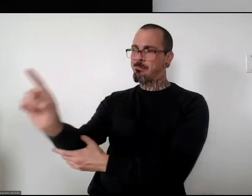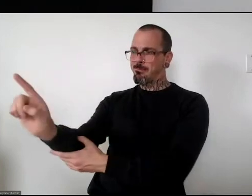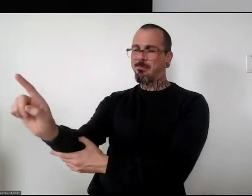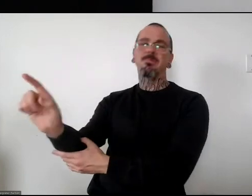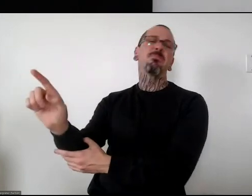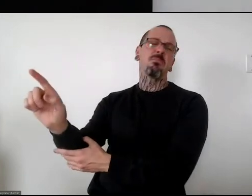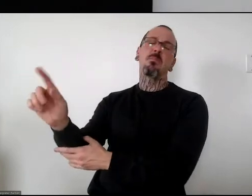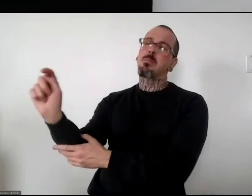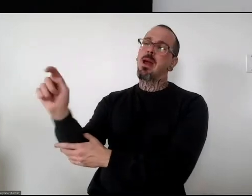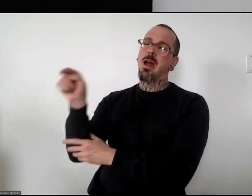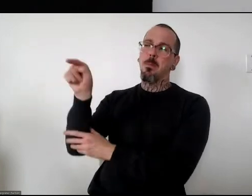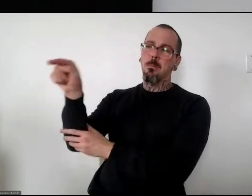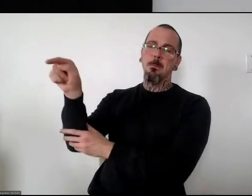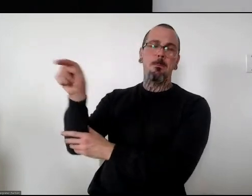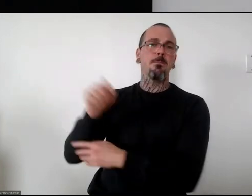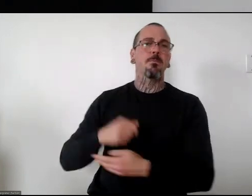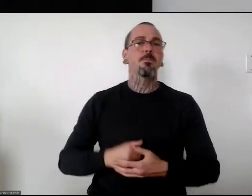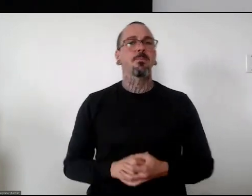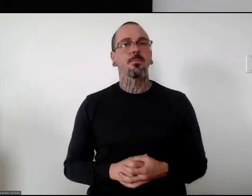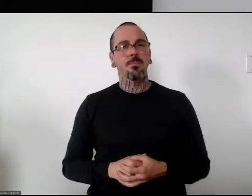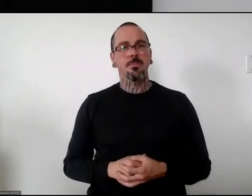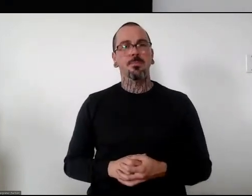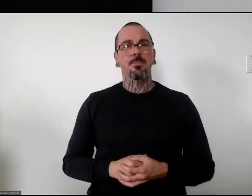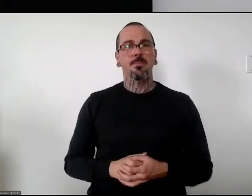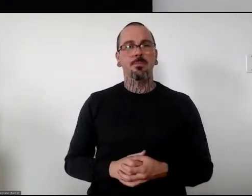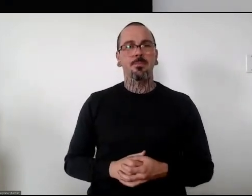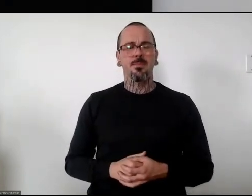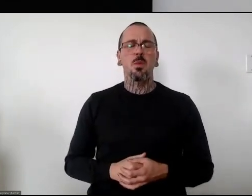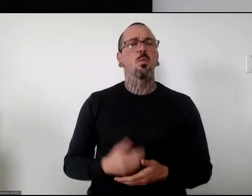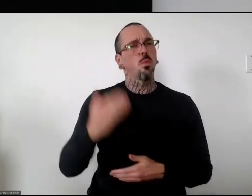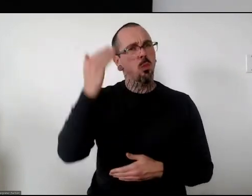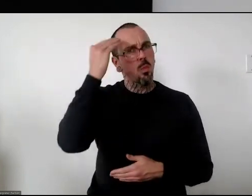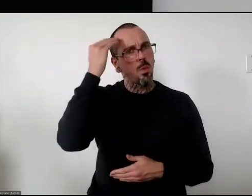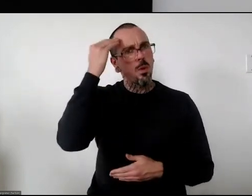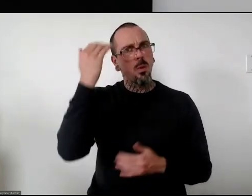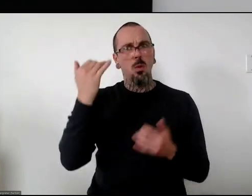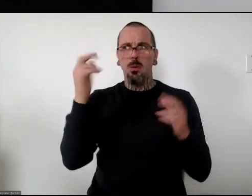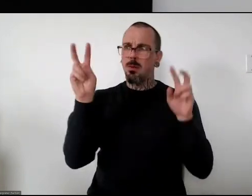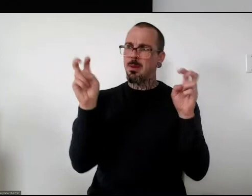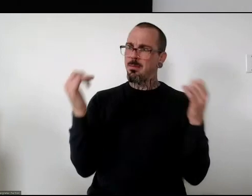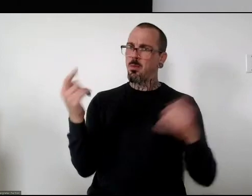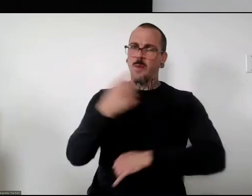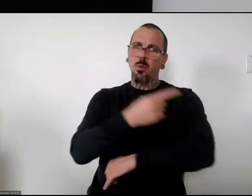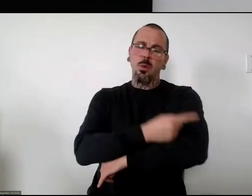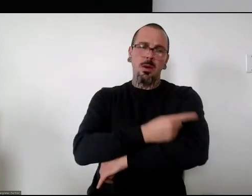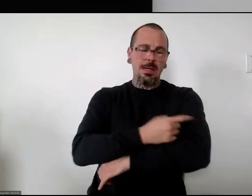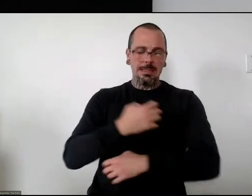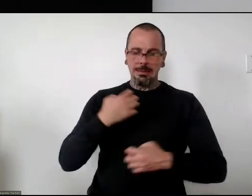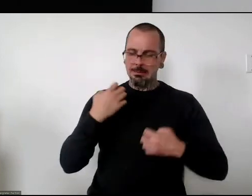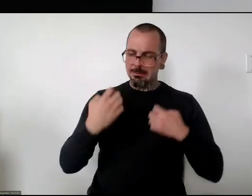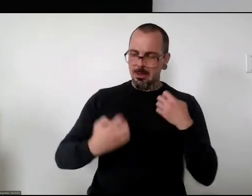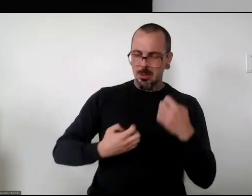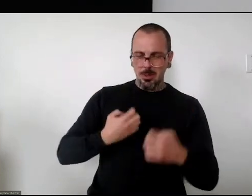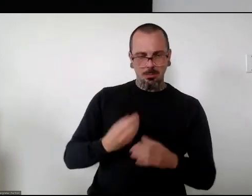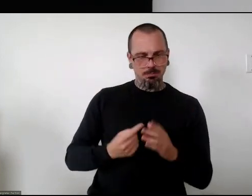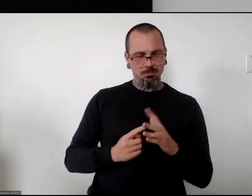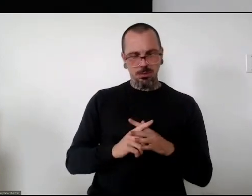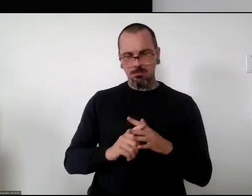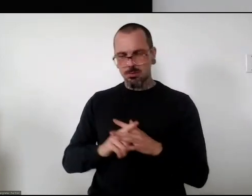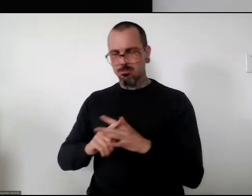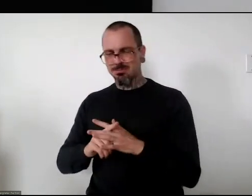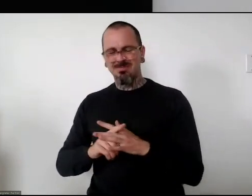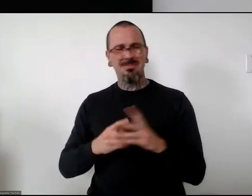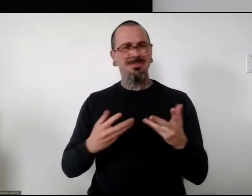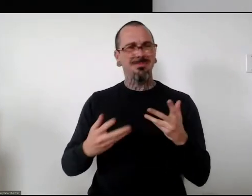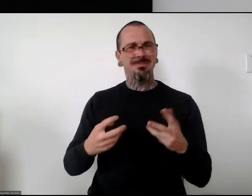We know that today's ceremony could be a little emotional and in some cases quite difficult for guests. If you feel at any point